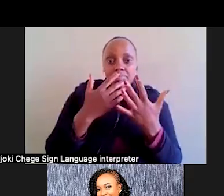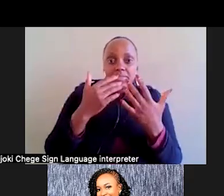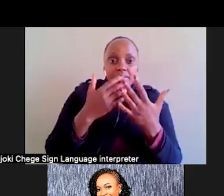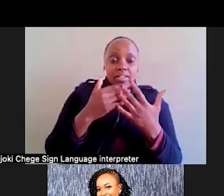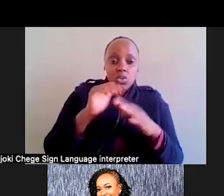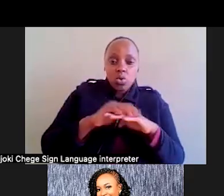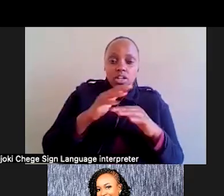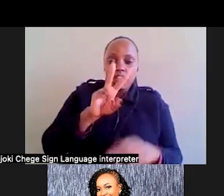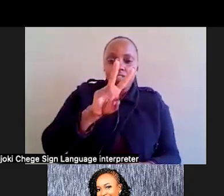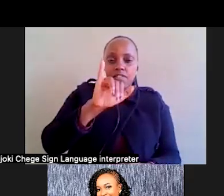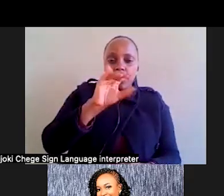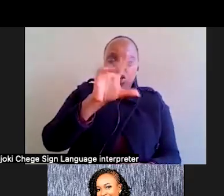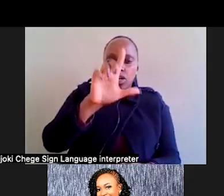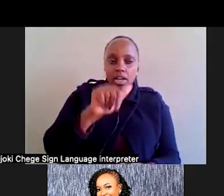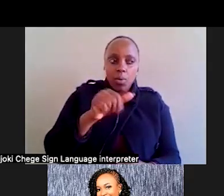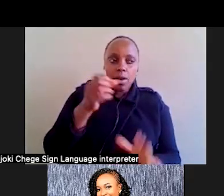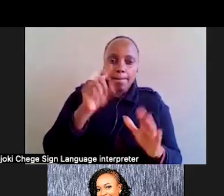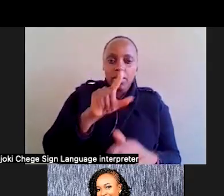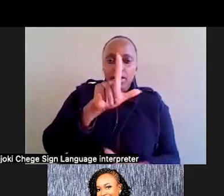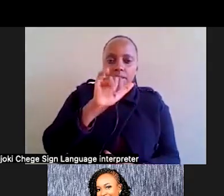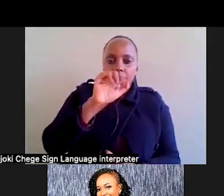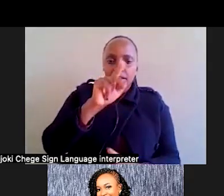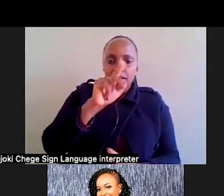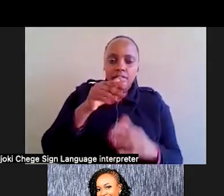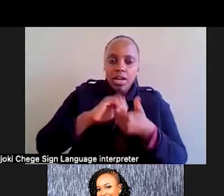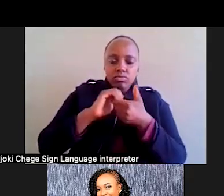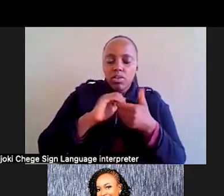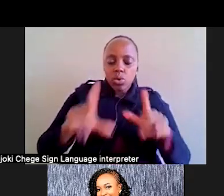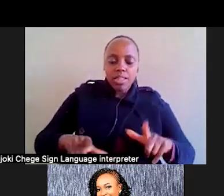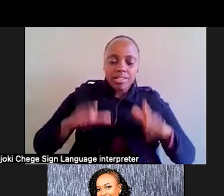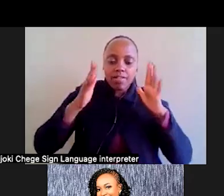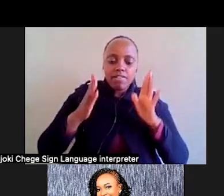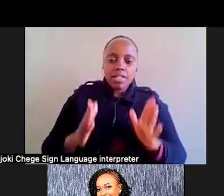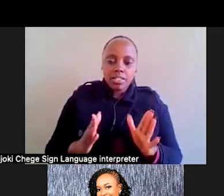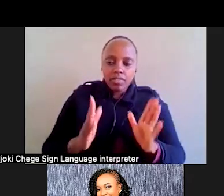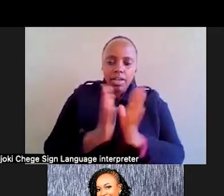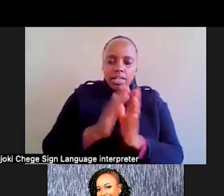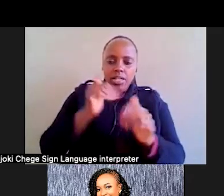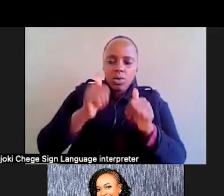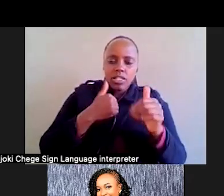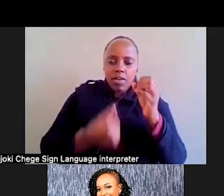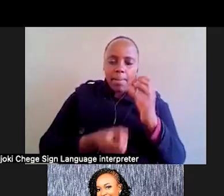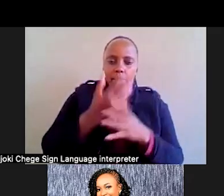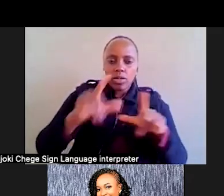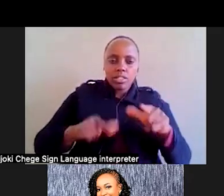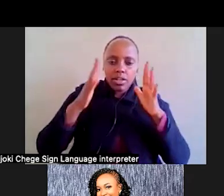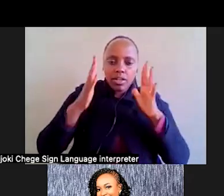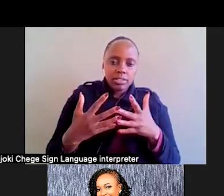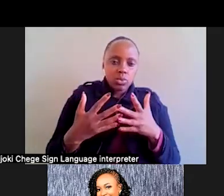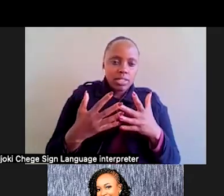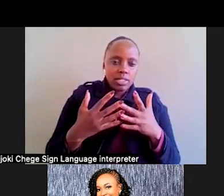Viola would be dropping the links to guidelines on engaging survivors, which has been created by survivors of